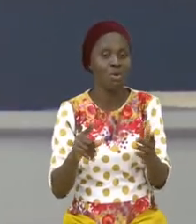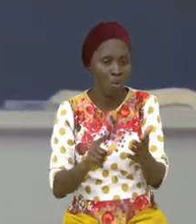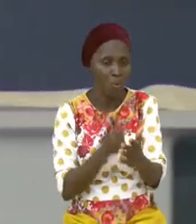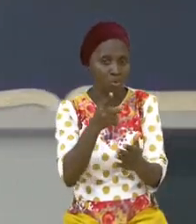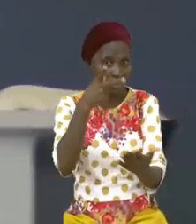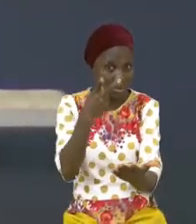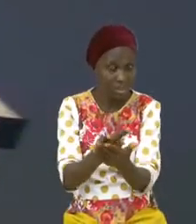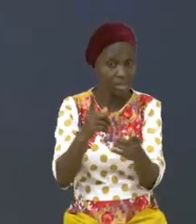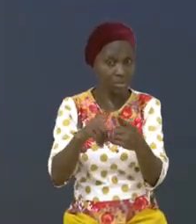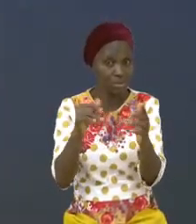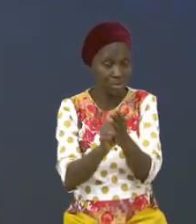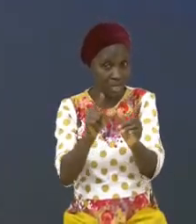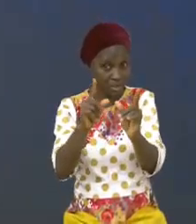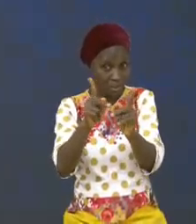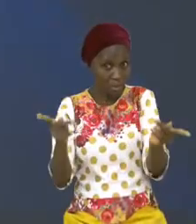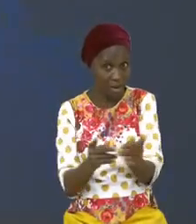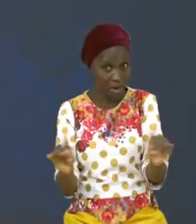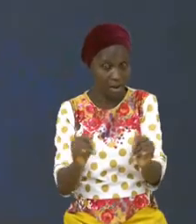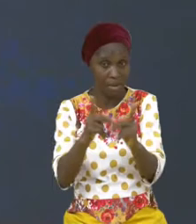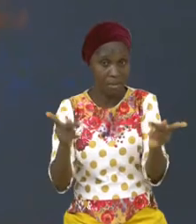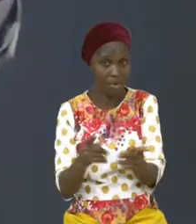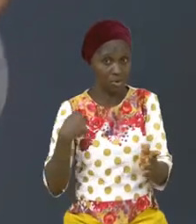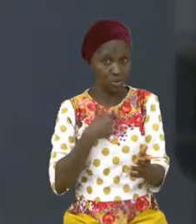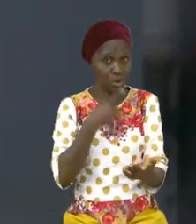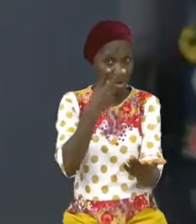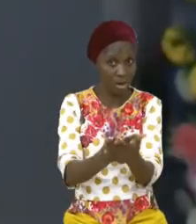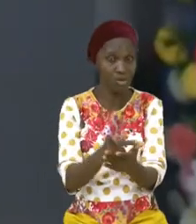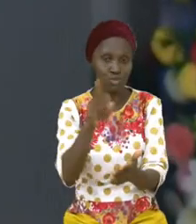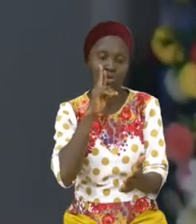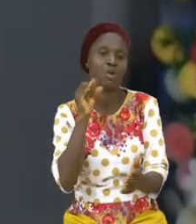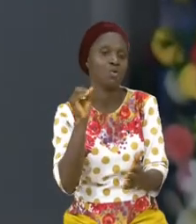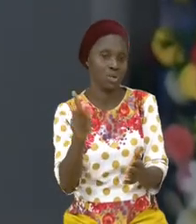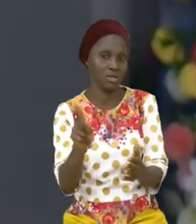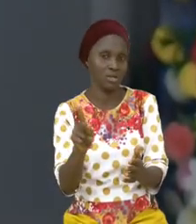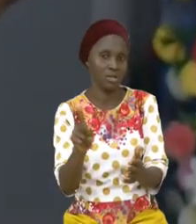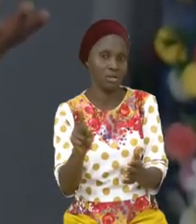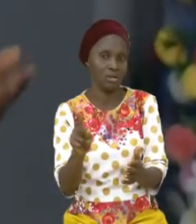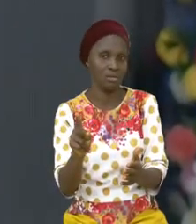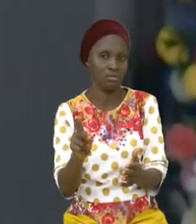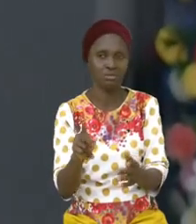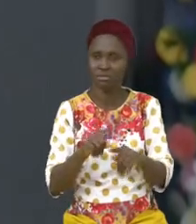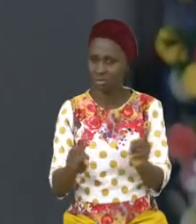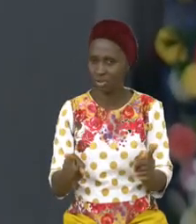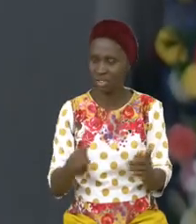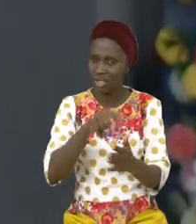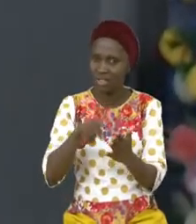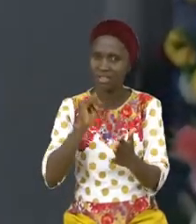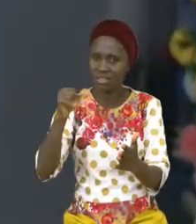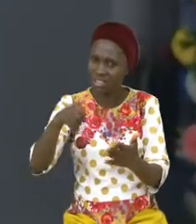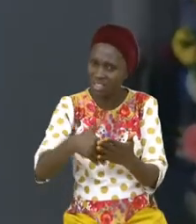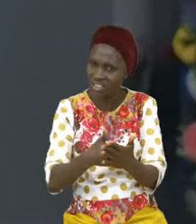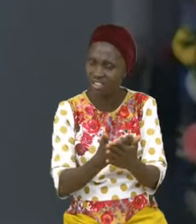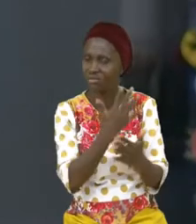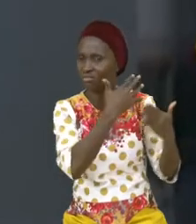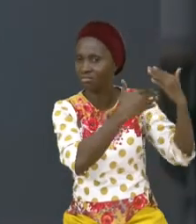place we got you you're all right but it's a new century this is a